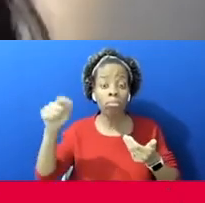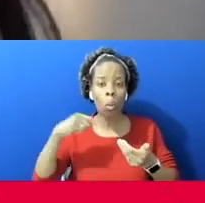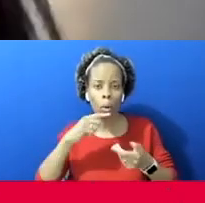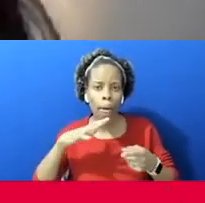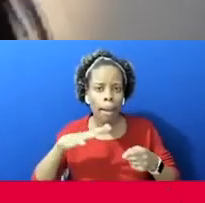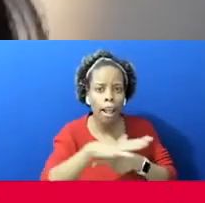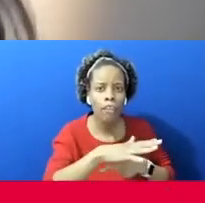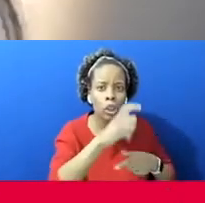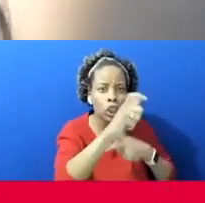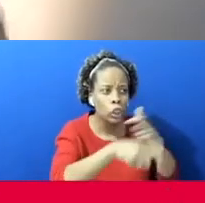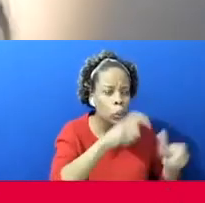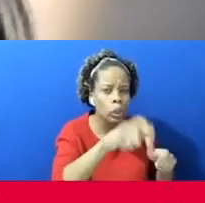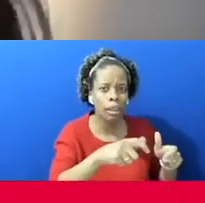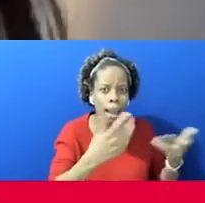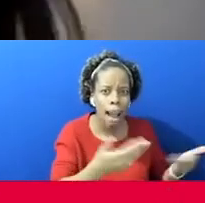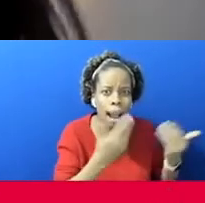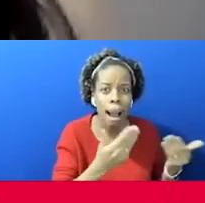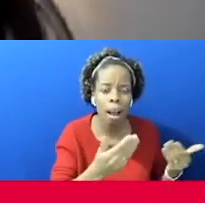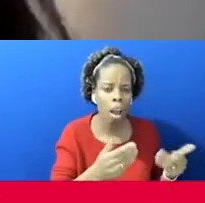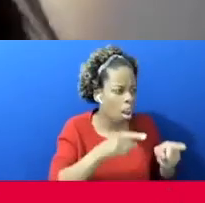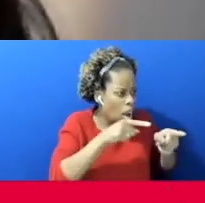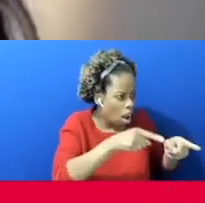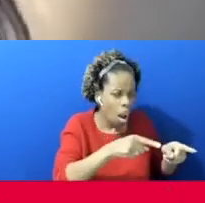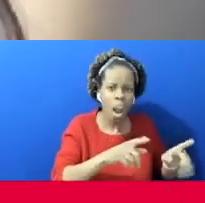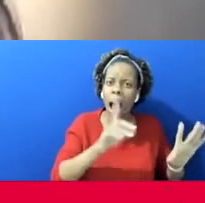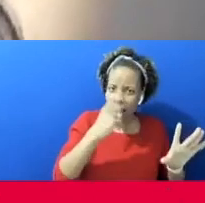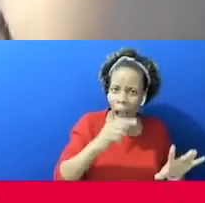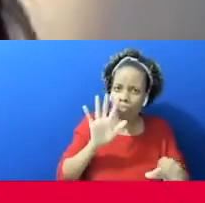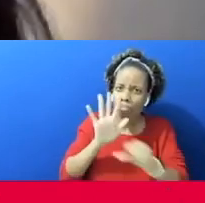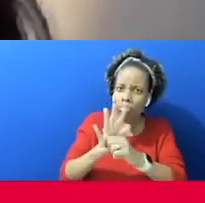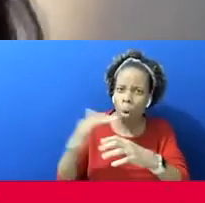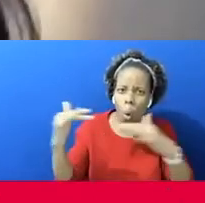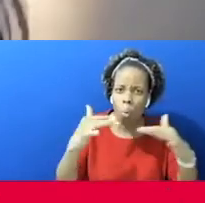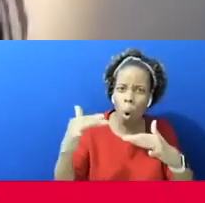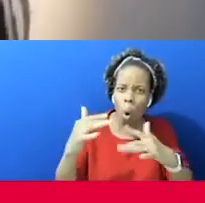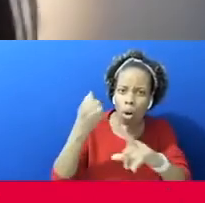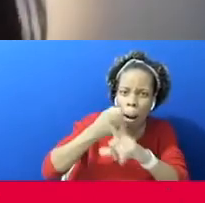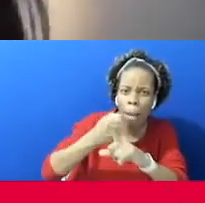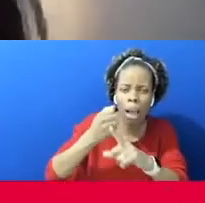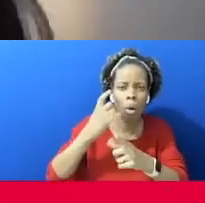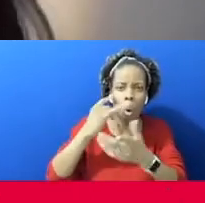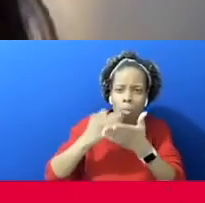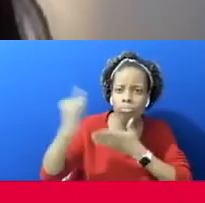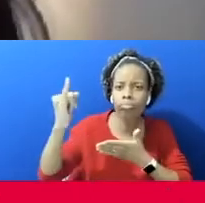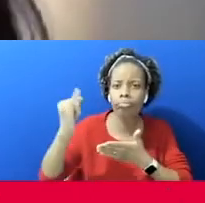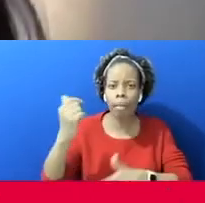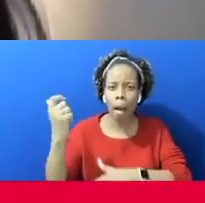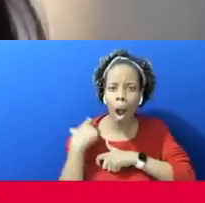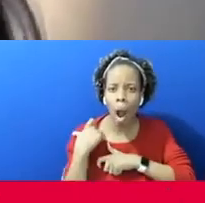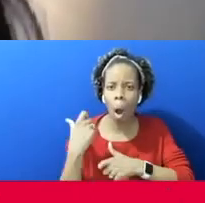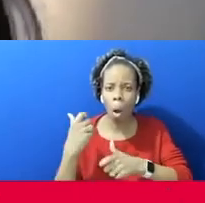actually go out there, be involved in campaigns, be involved in, you know, like Stop the War, in Campaign Against the Arms Trade, in all of these